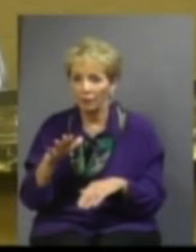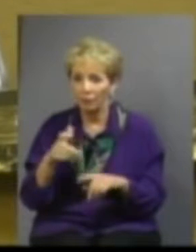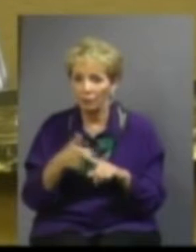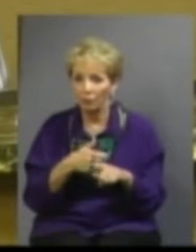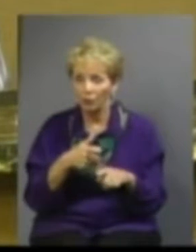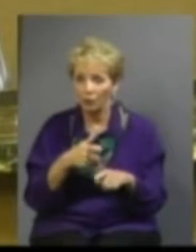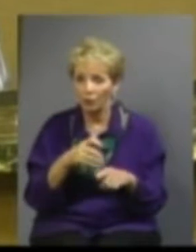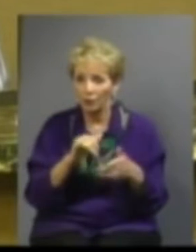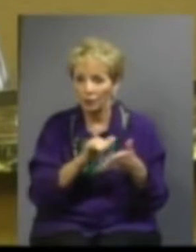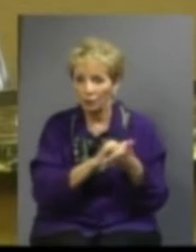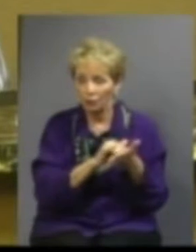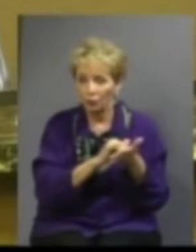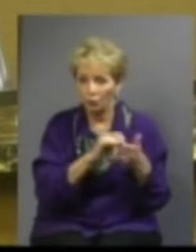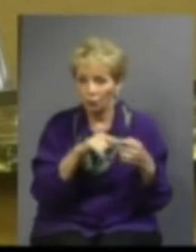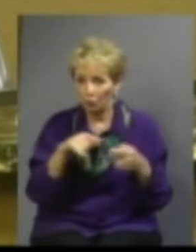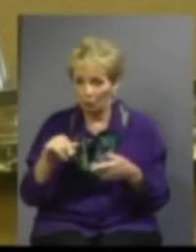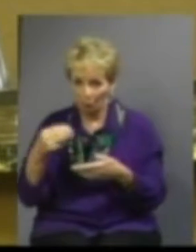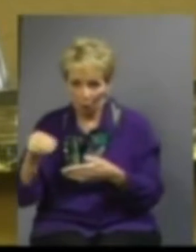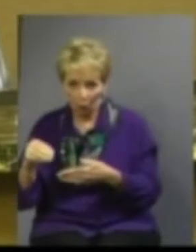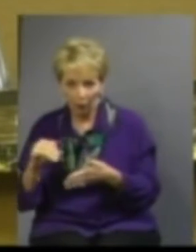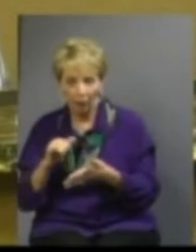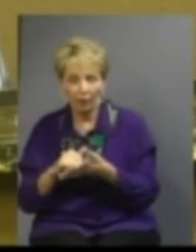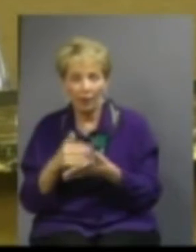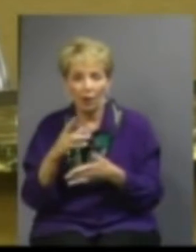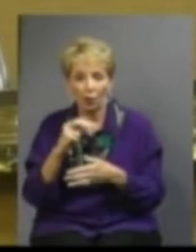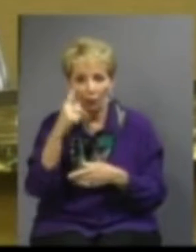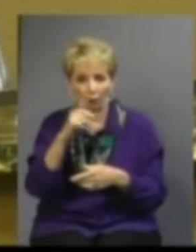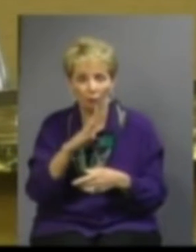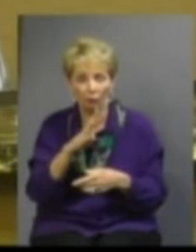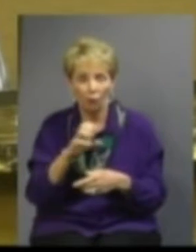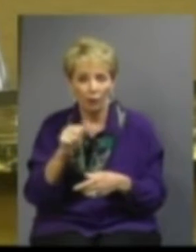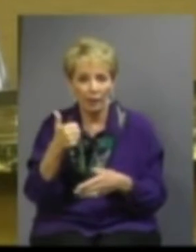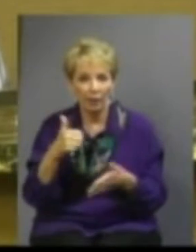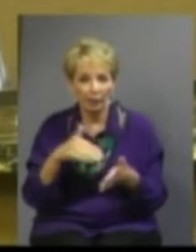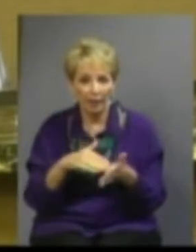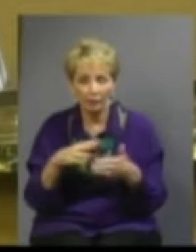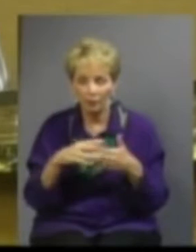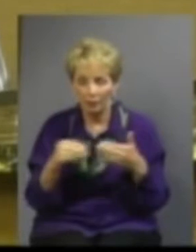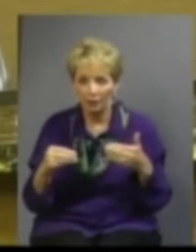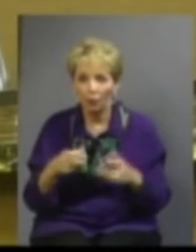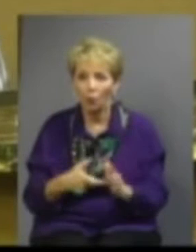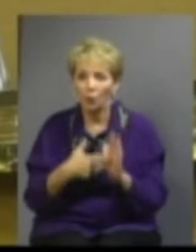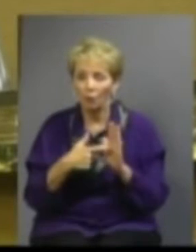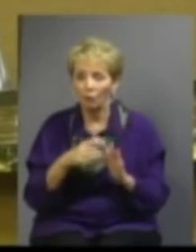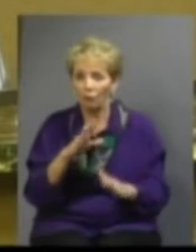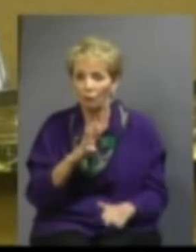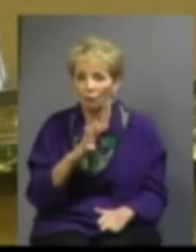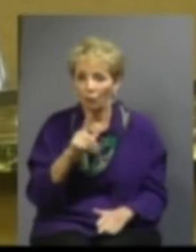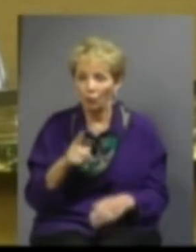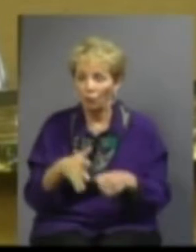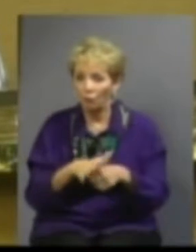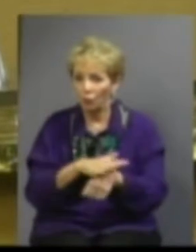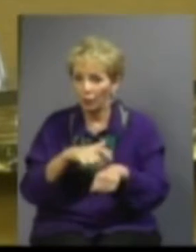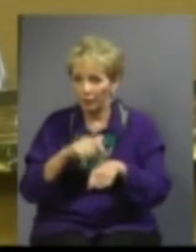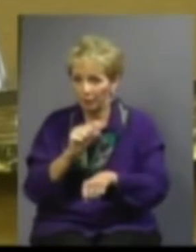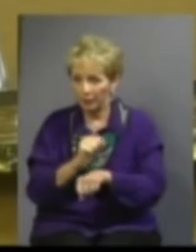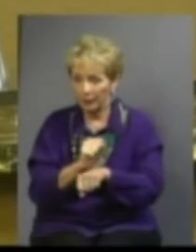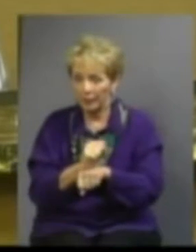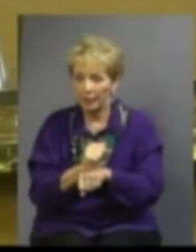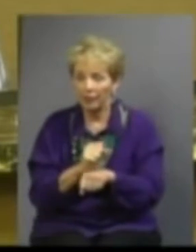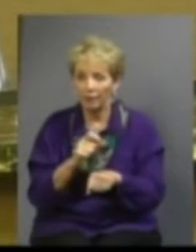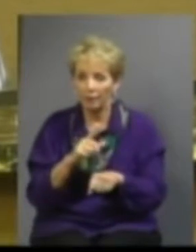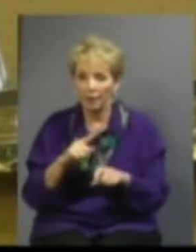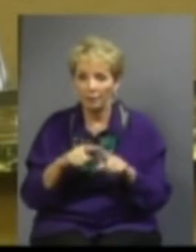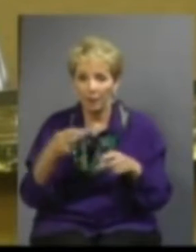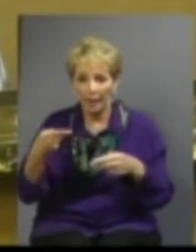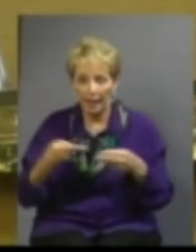New York to Morganton. The grant is for $410,000, requires 41 full-time positions. However, they